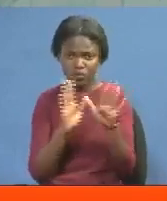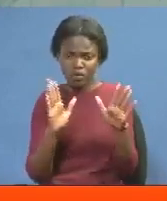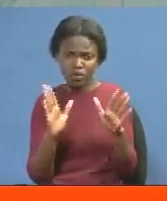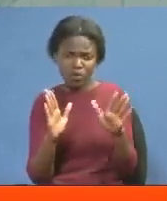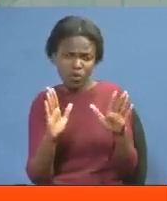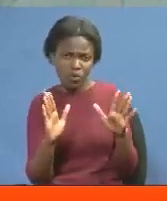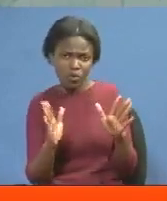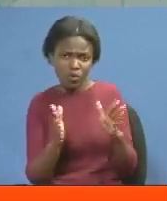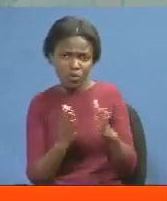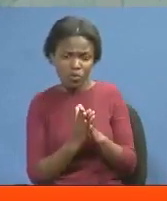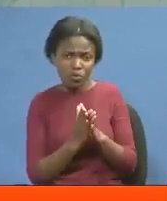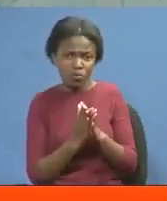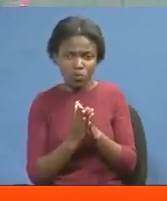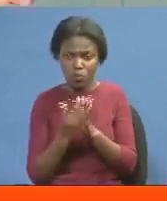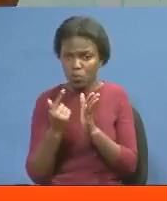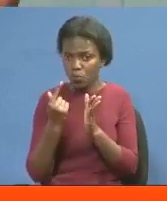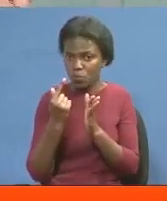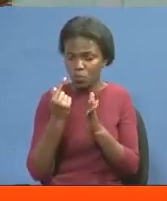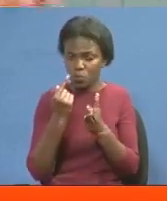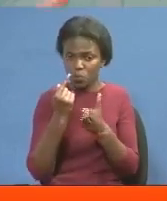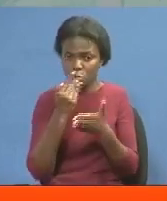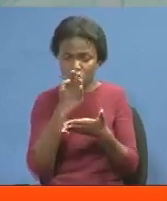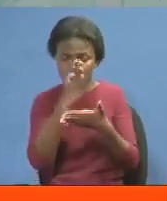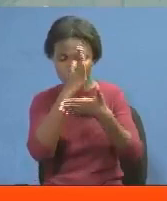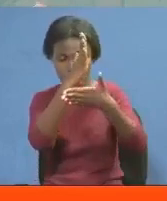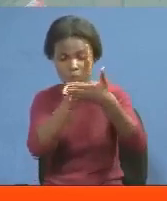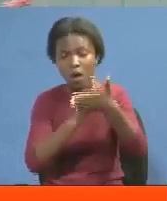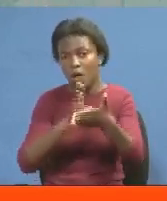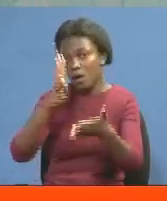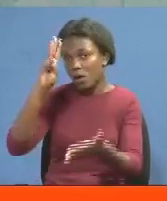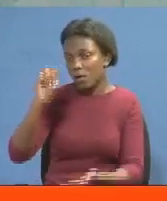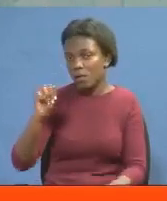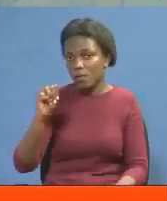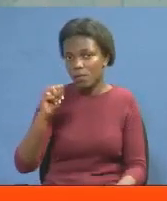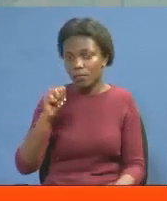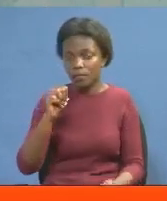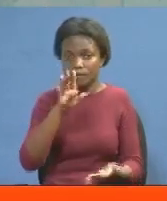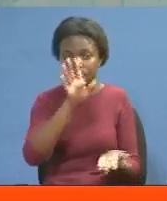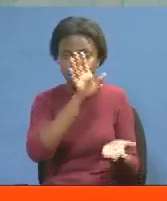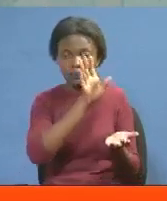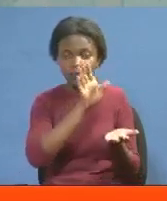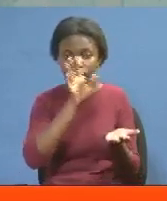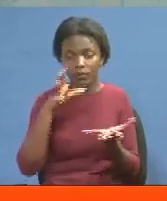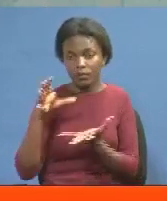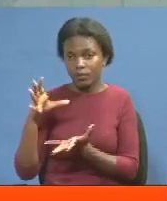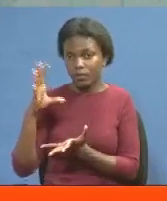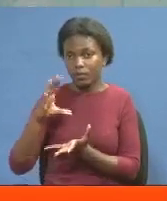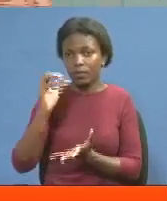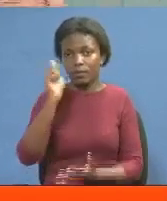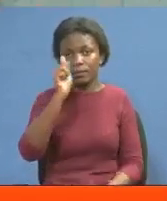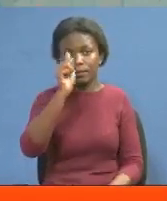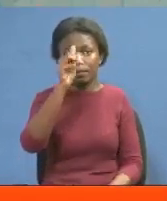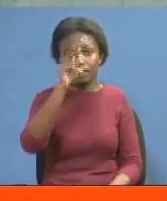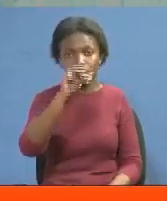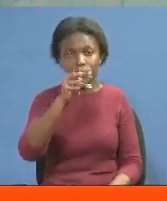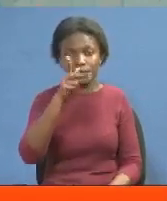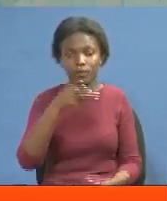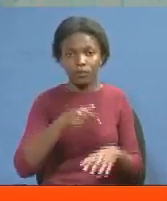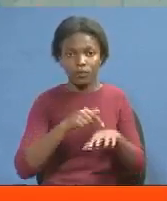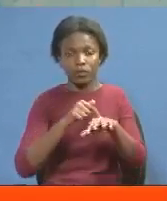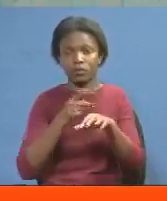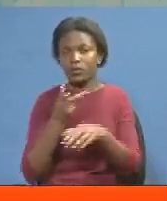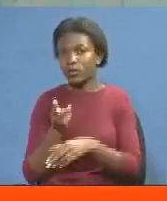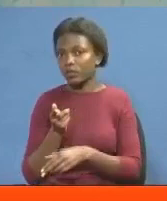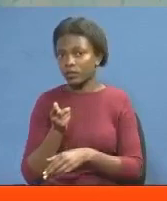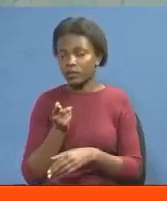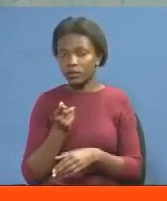do you keep 500,000 people in a camp? Mm-hmm. I'm avoiding to use the word concentration camp. Yeah. When these are some of